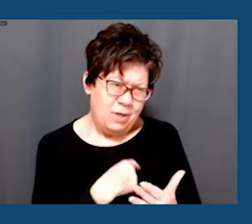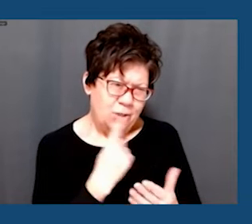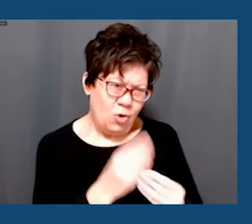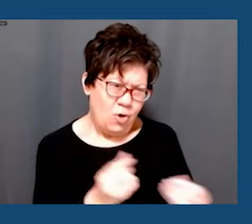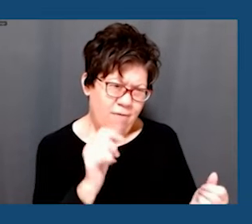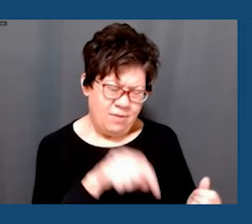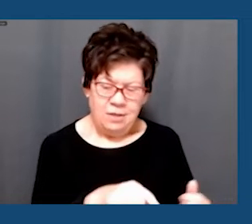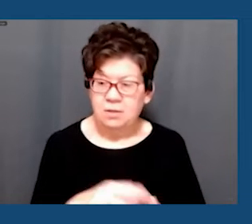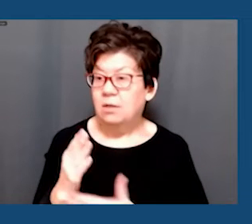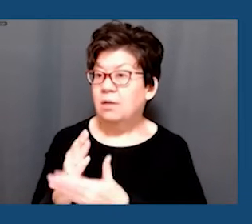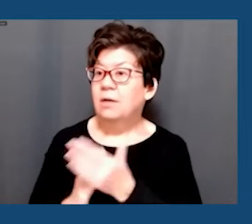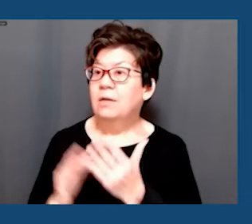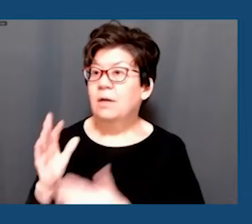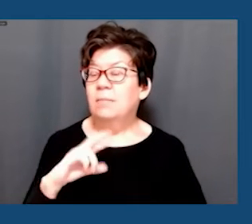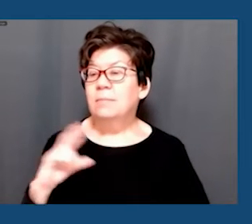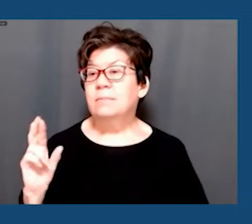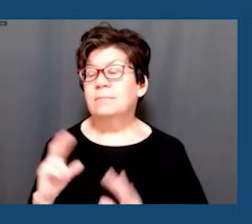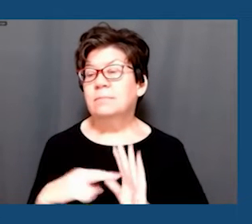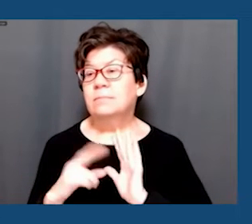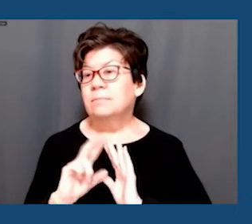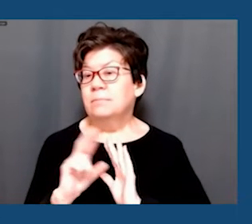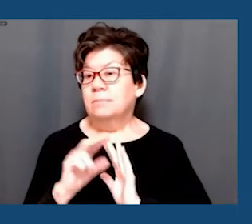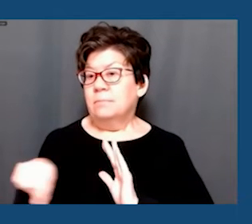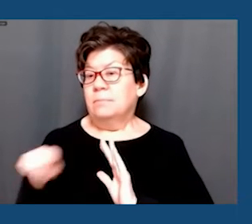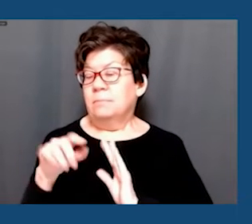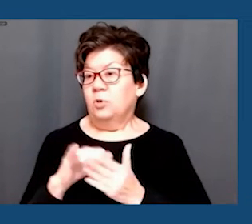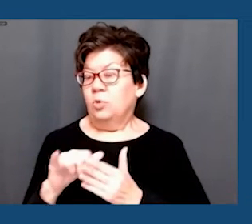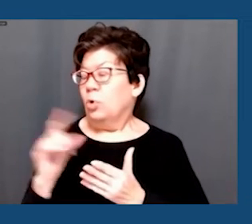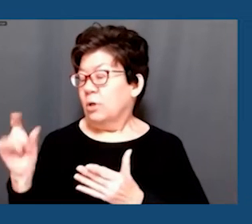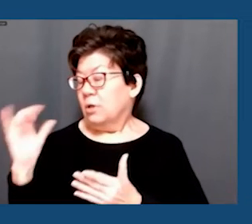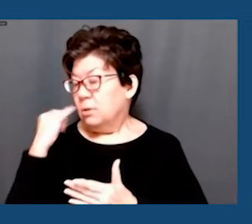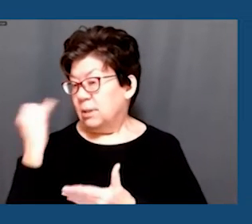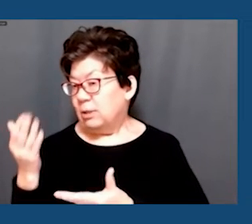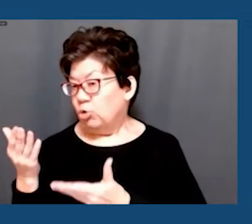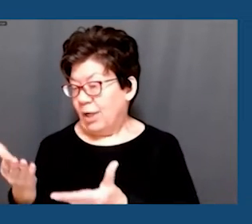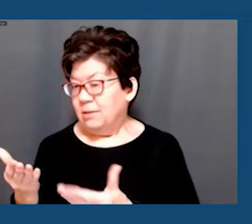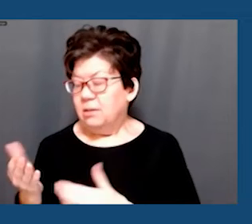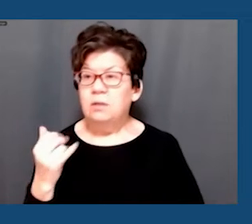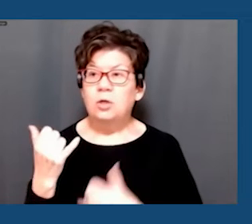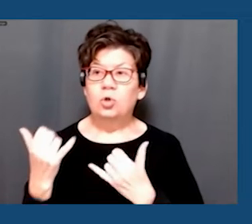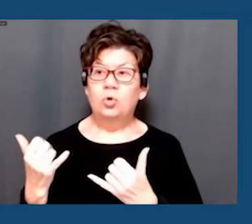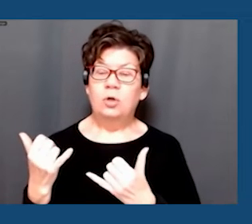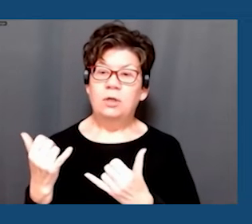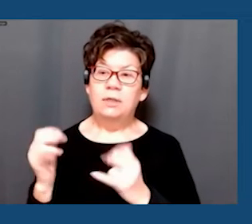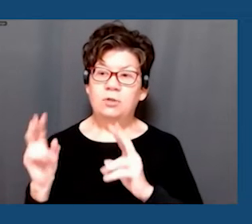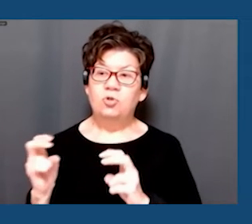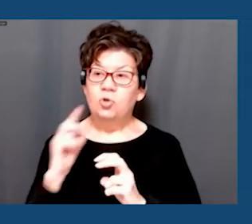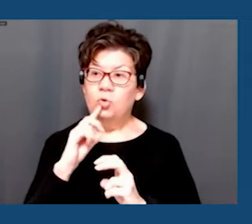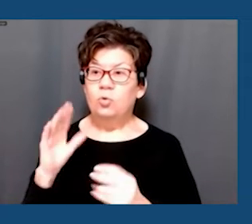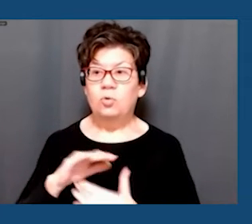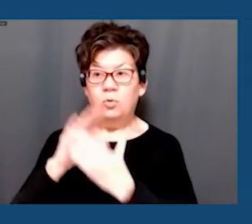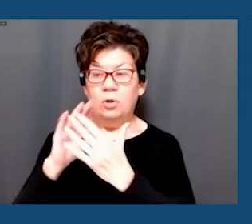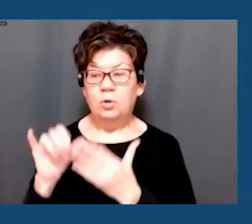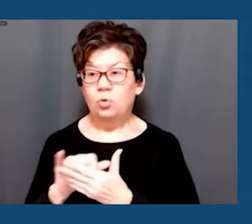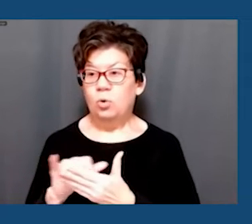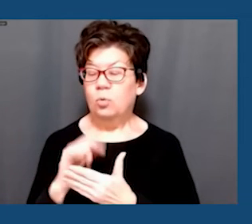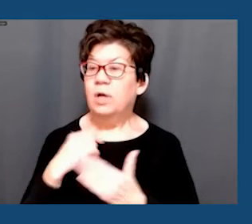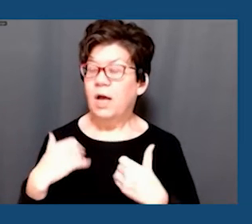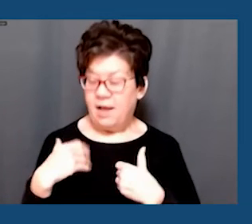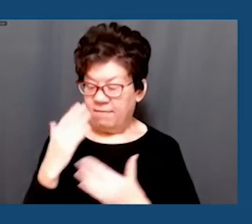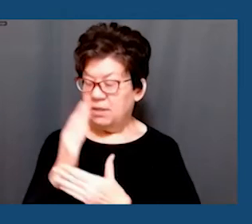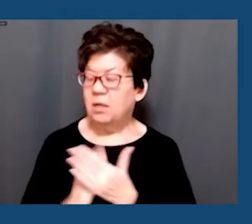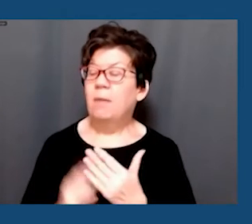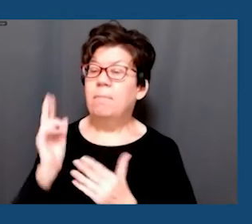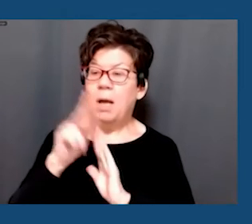York have also suggested that, one of the current issues facing New York is the fact that there are some policies in the state